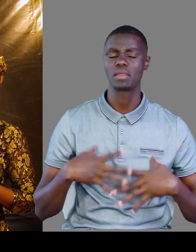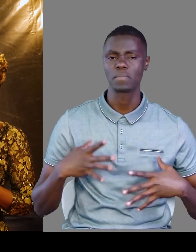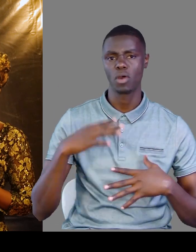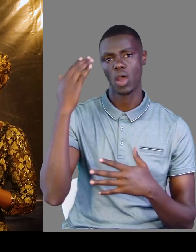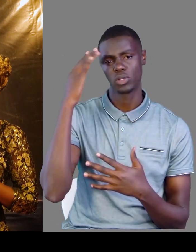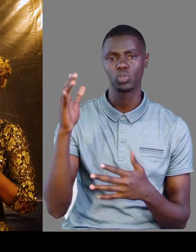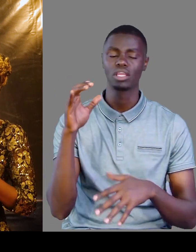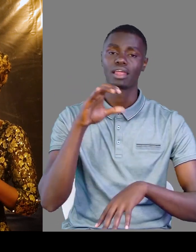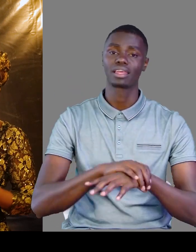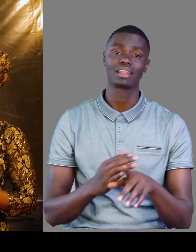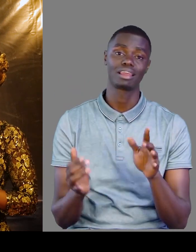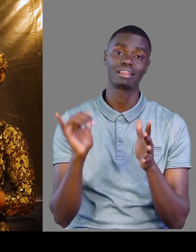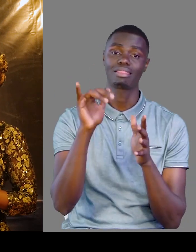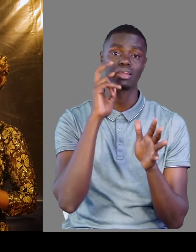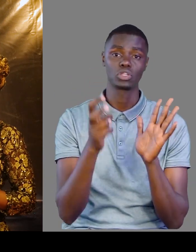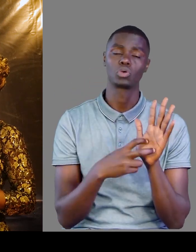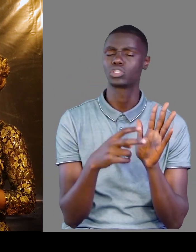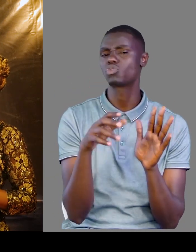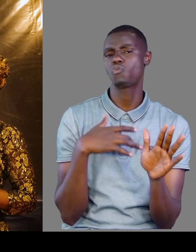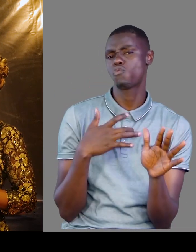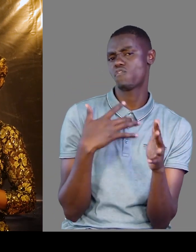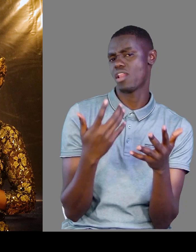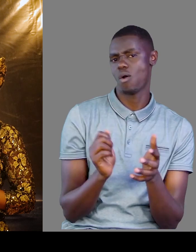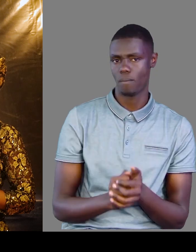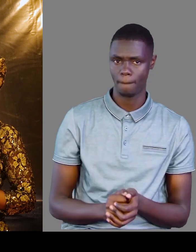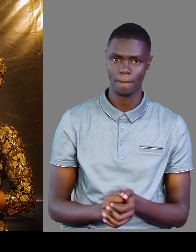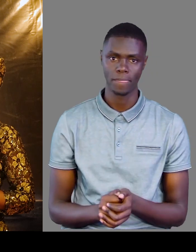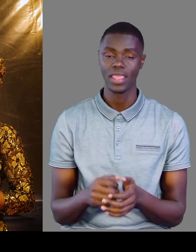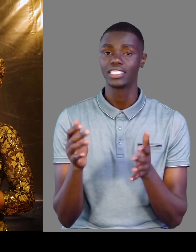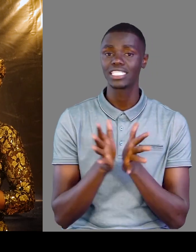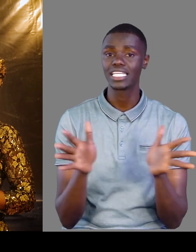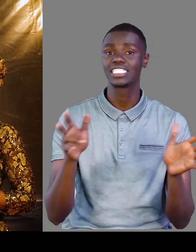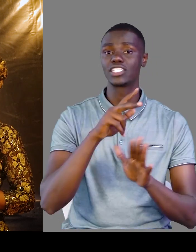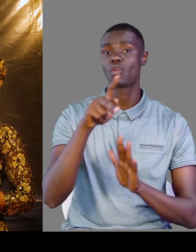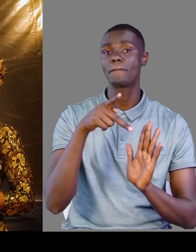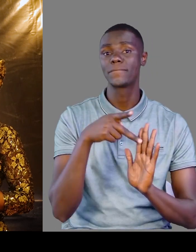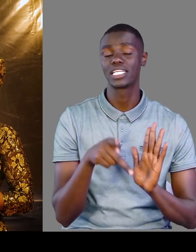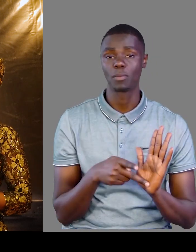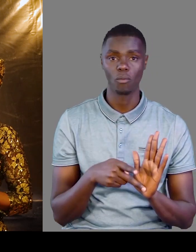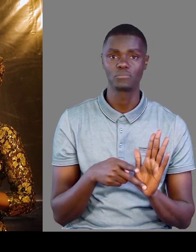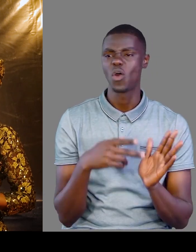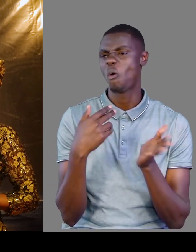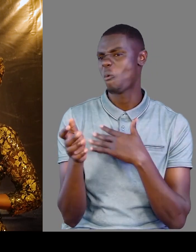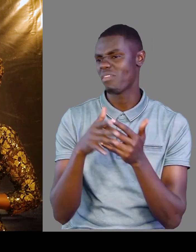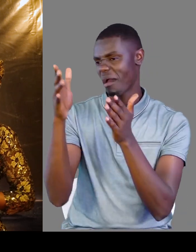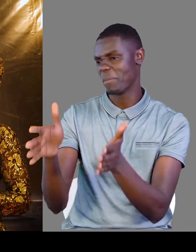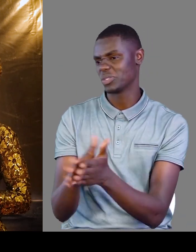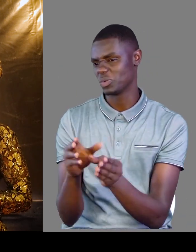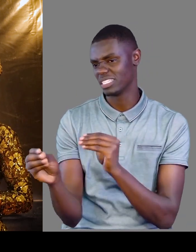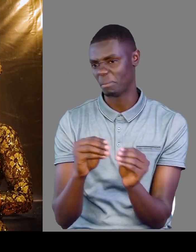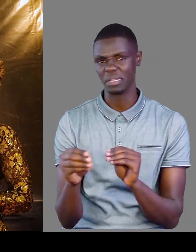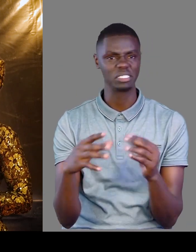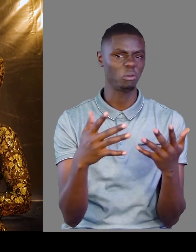can get that recognition? How is it for you? Yeah. So first, just on a general principle, even if regardless of persons with disability, just as a